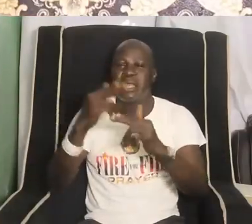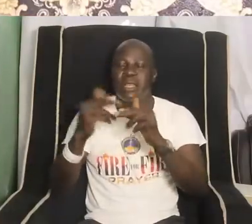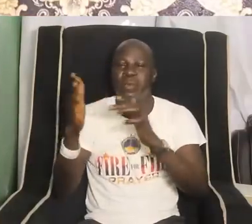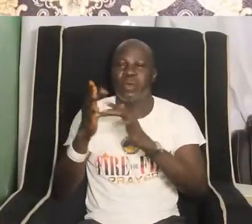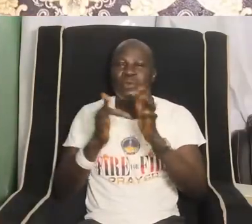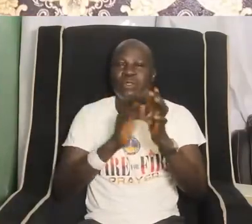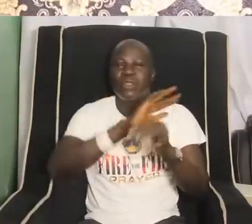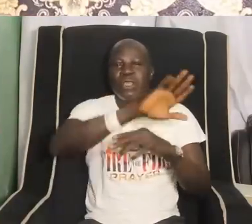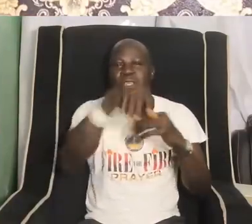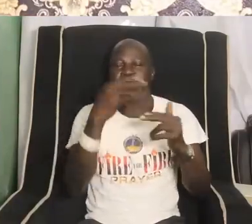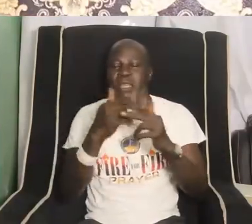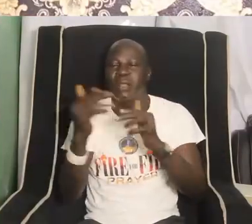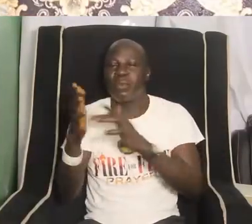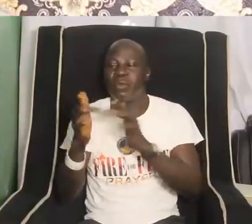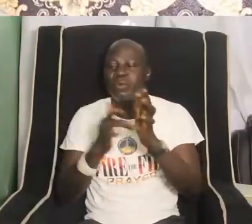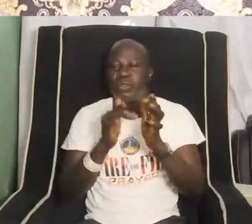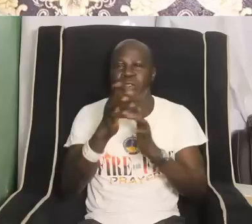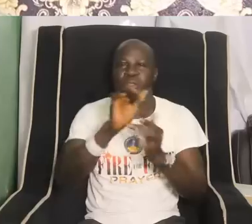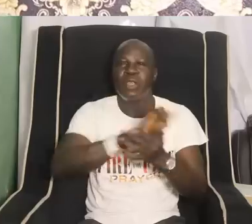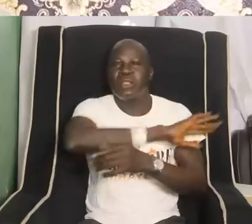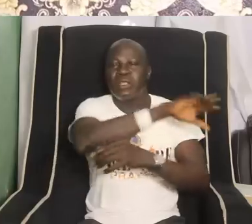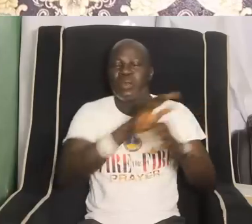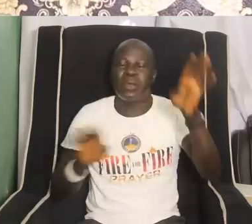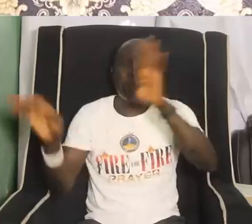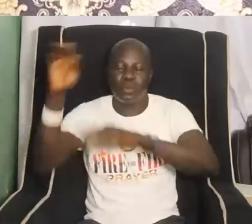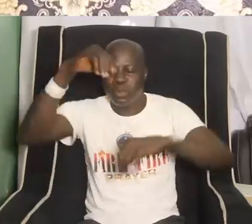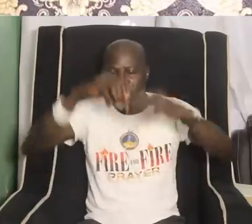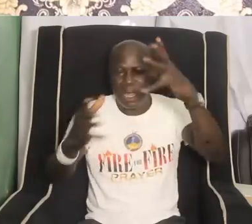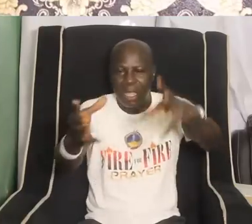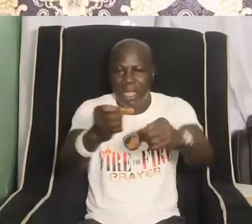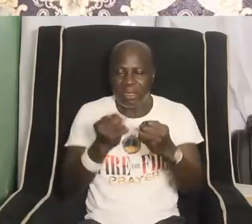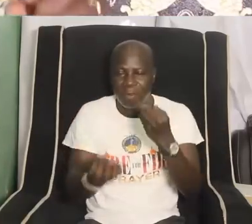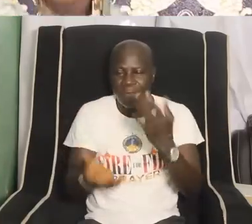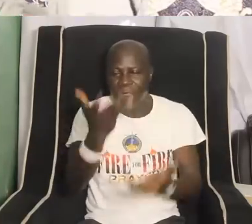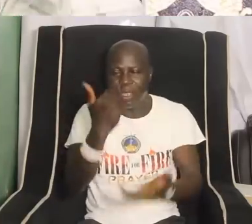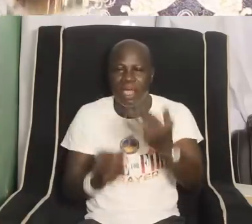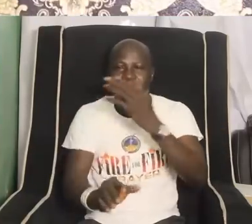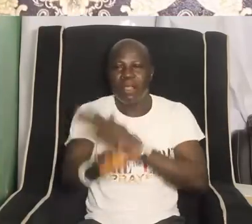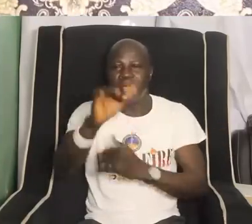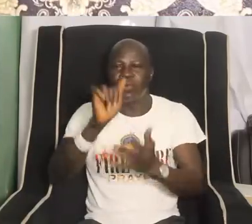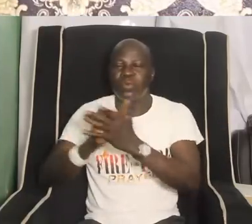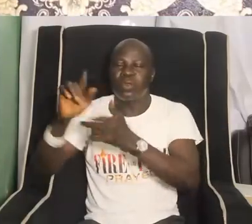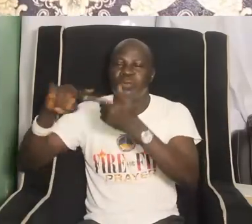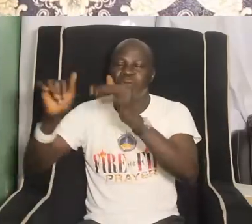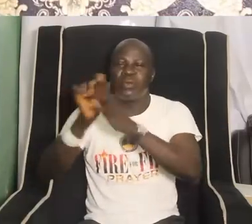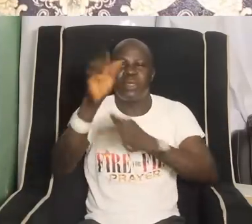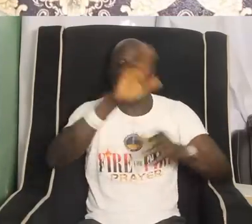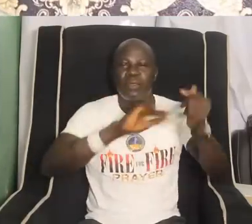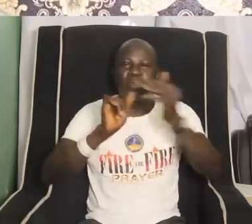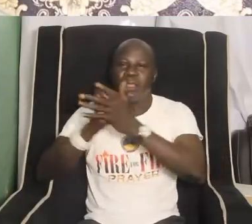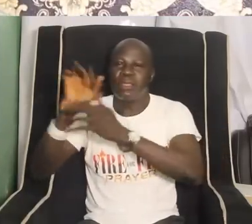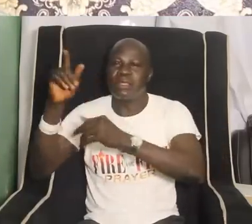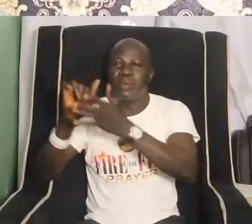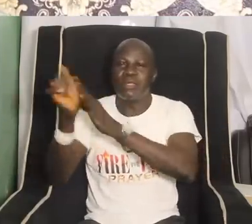Jesus loruko Jesus in the name of Jesus ogun yan ma gbena and battle will catch fire olorun ati na be aye re wo God will visit Ela with fire